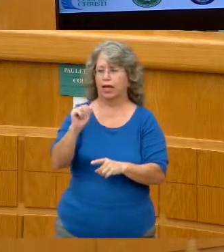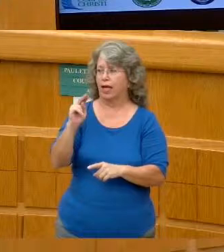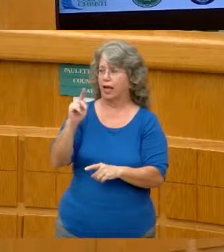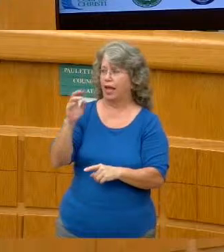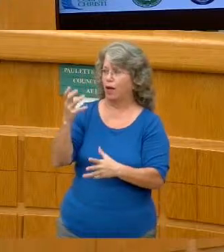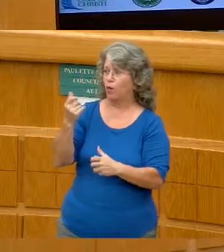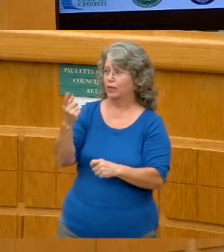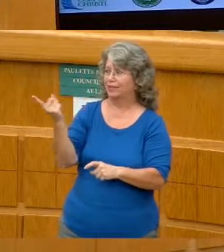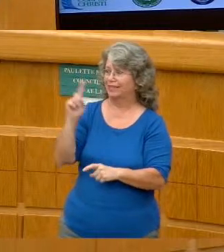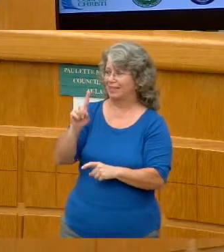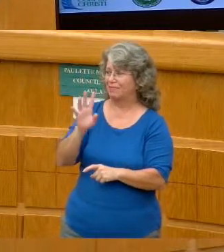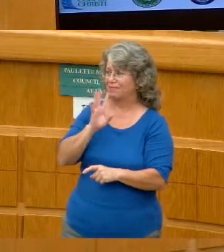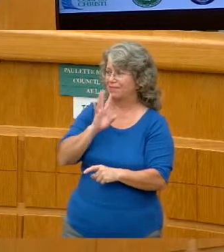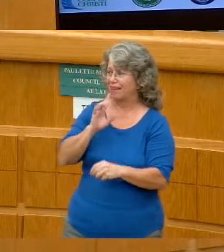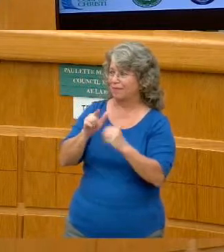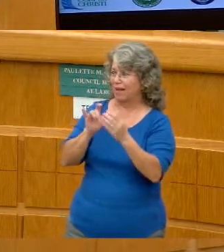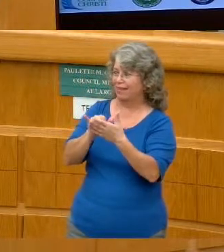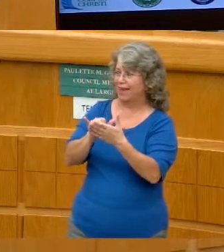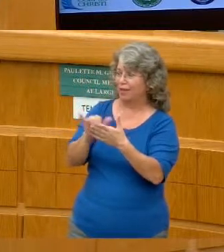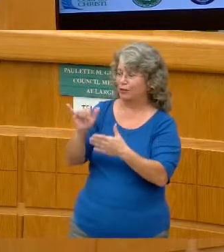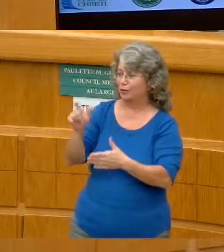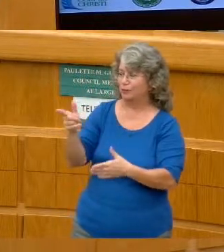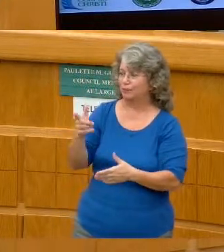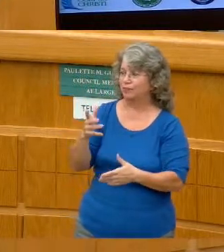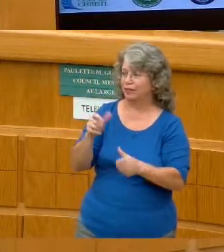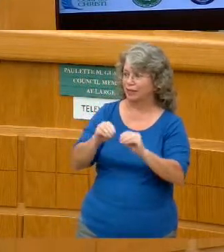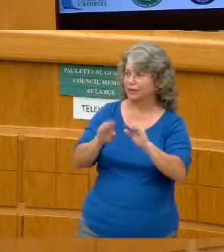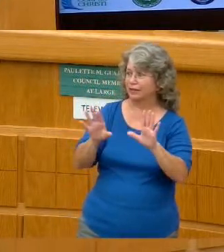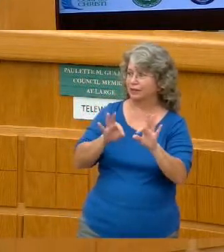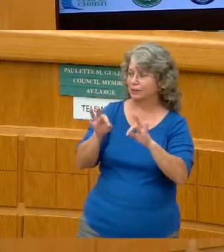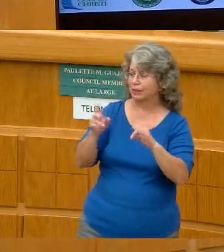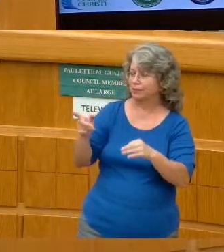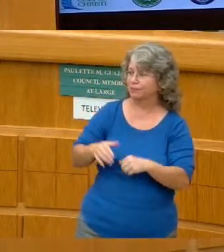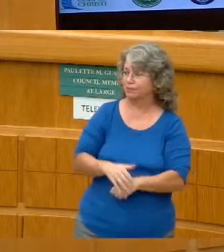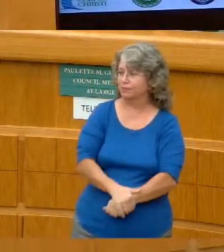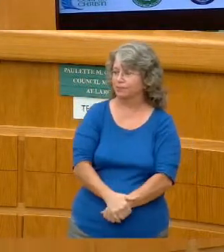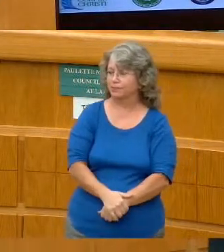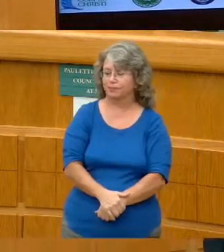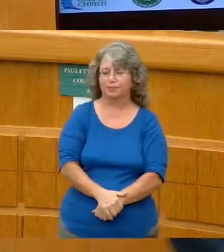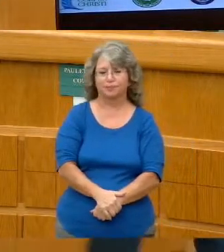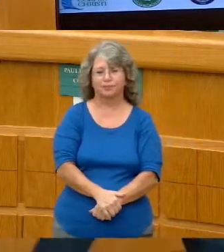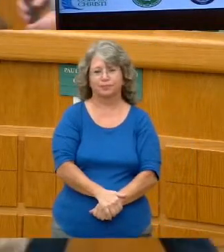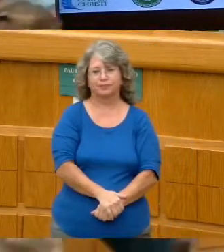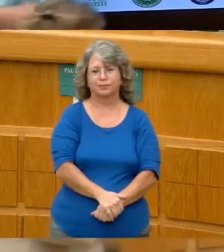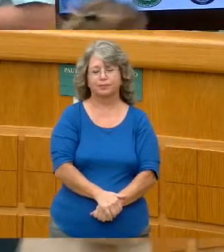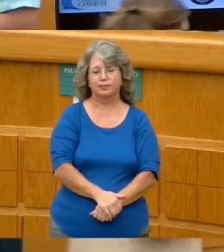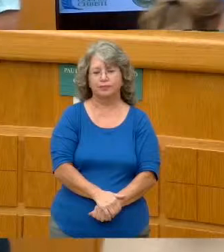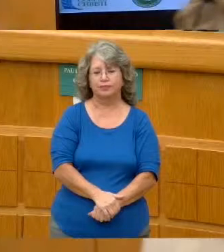to address this also. So I'll let her come up and do that.